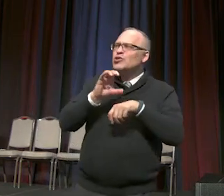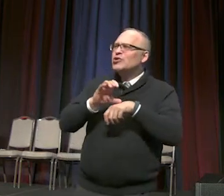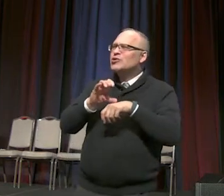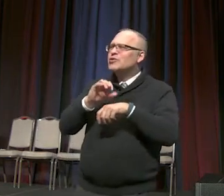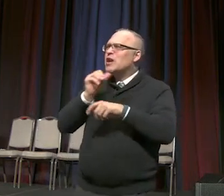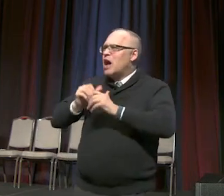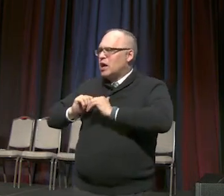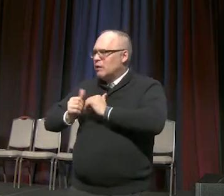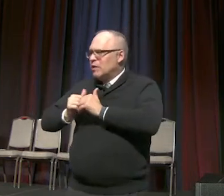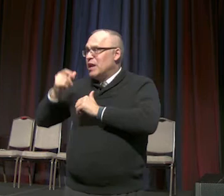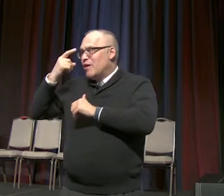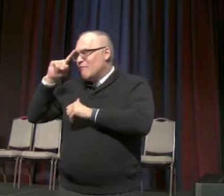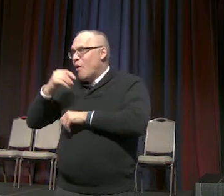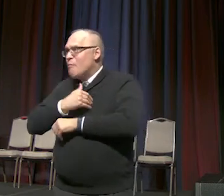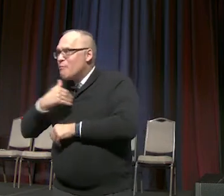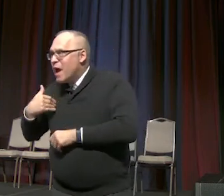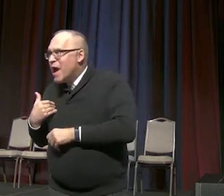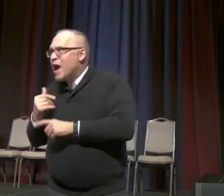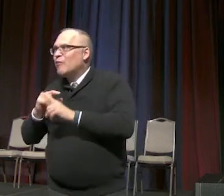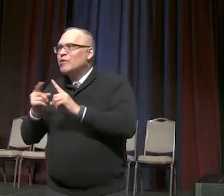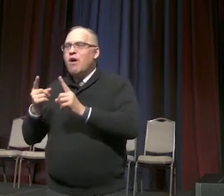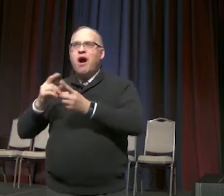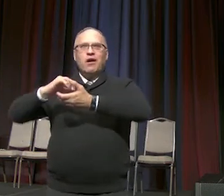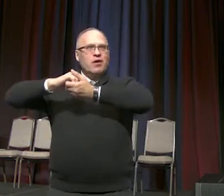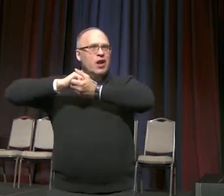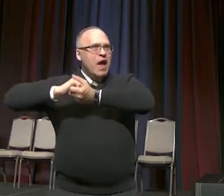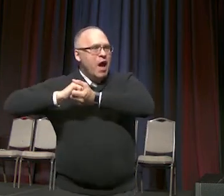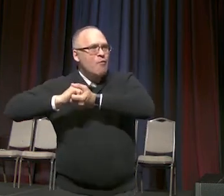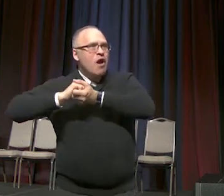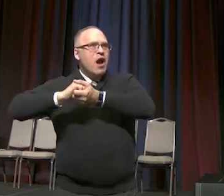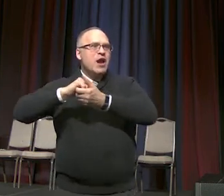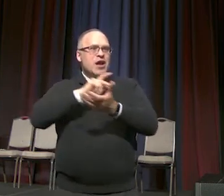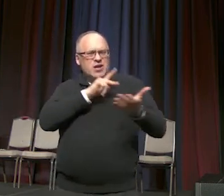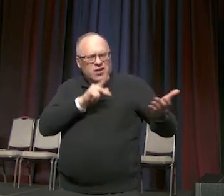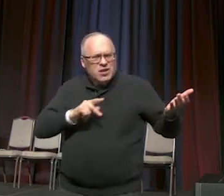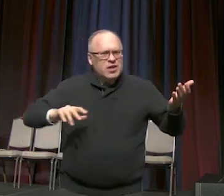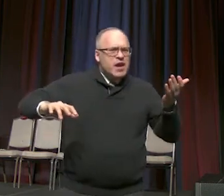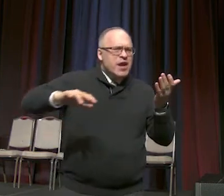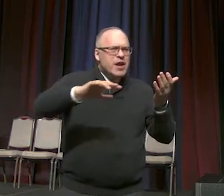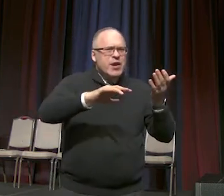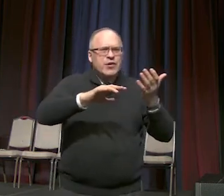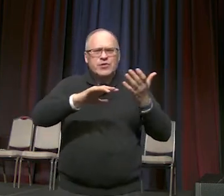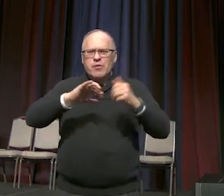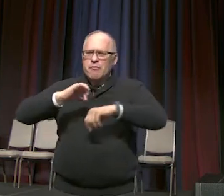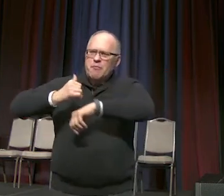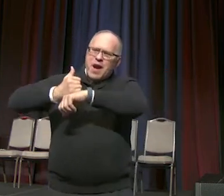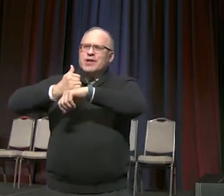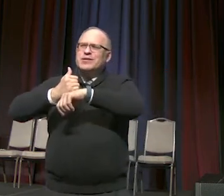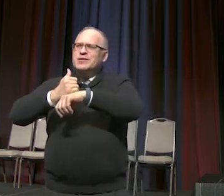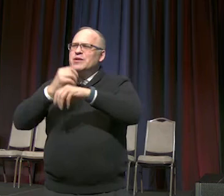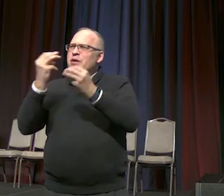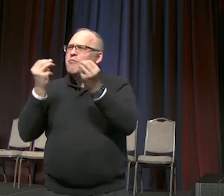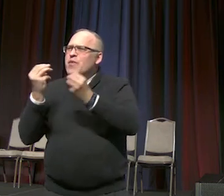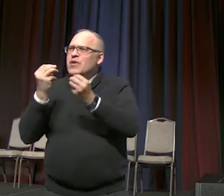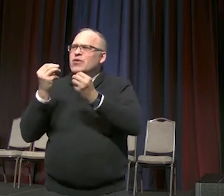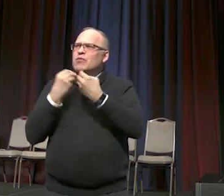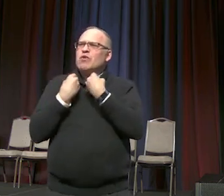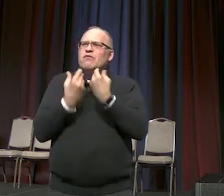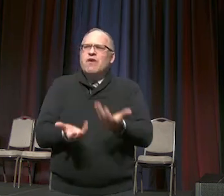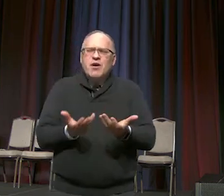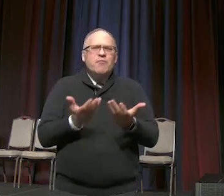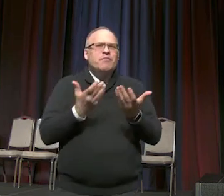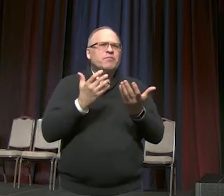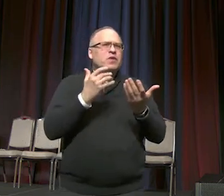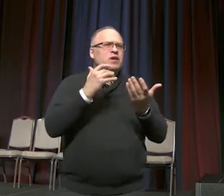for members, but collaborating to magnify kingdom-based ministries, giving a tangible and